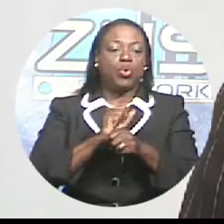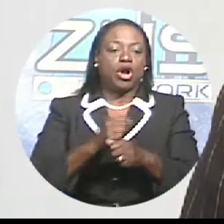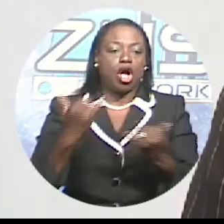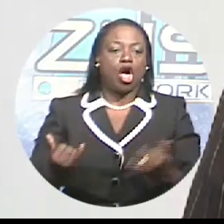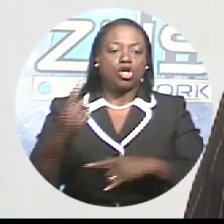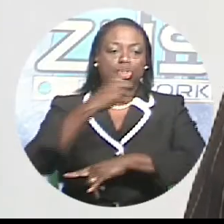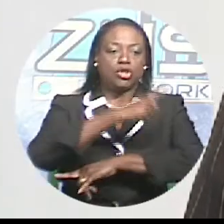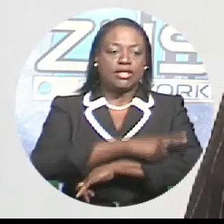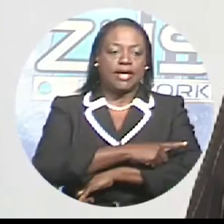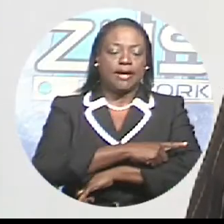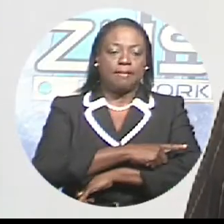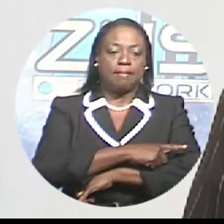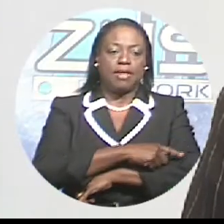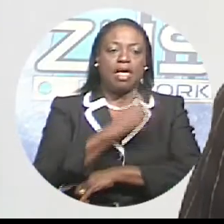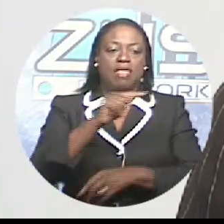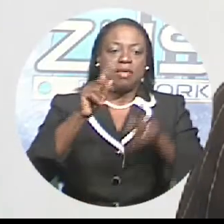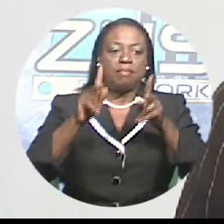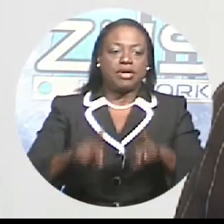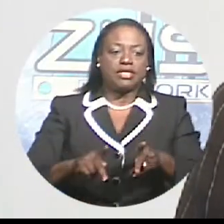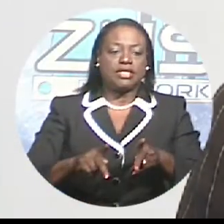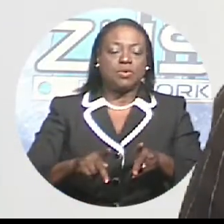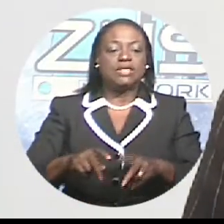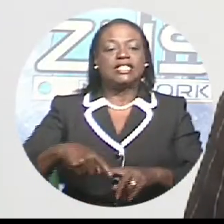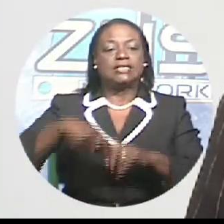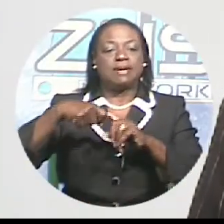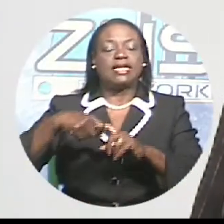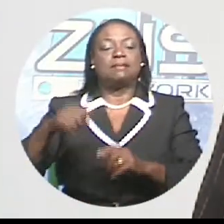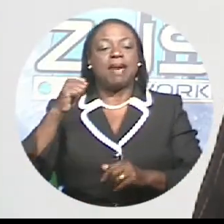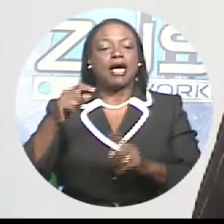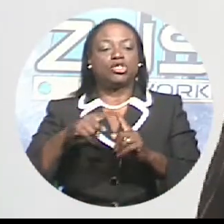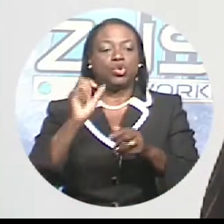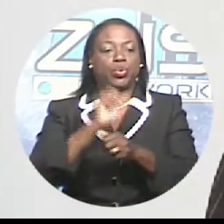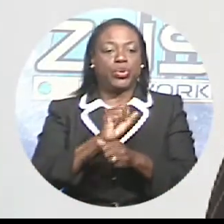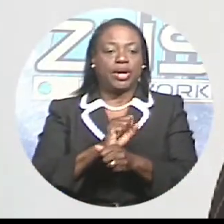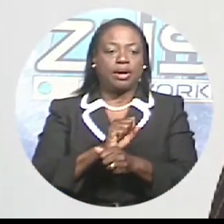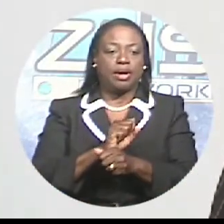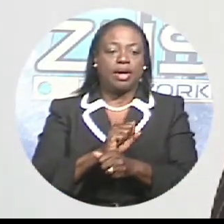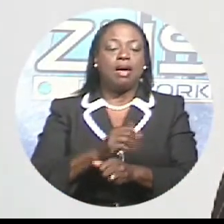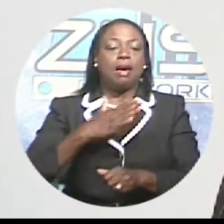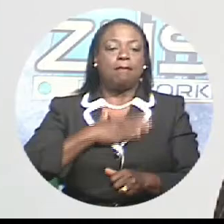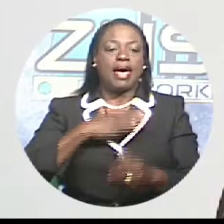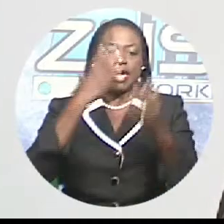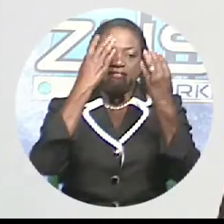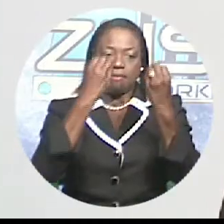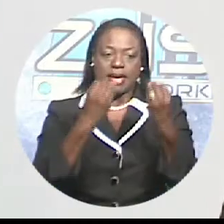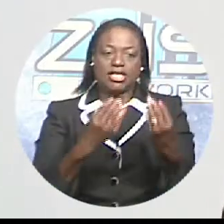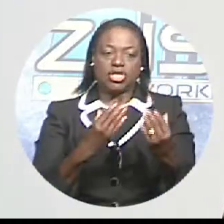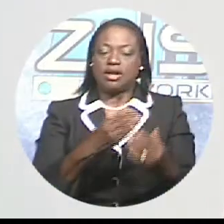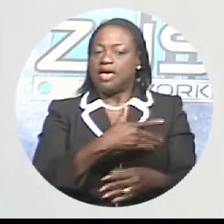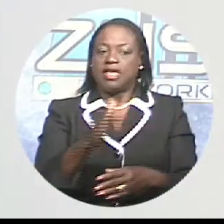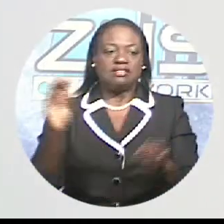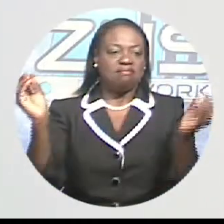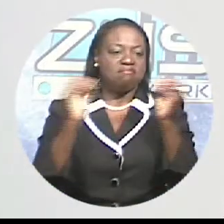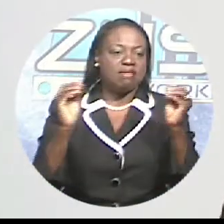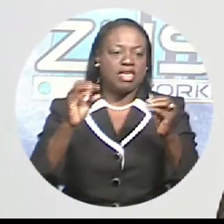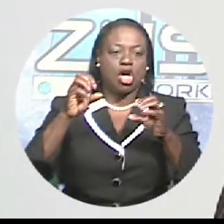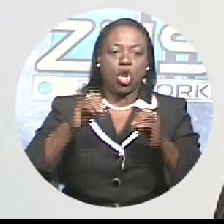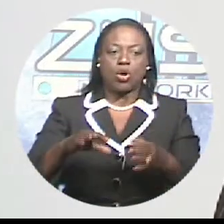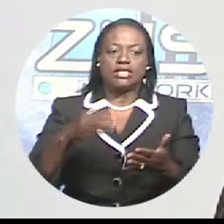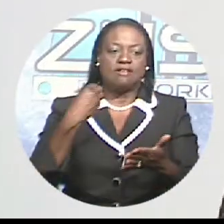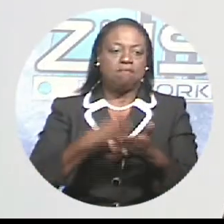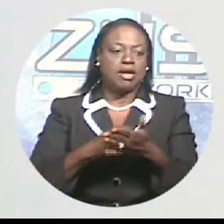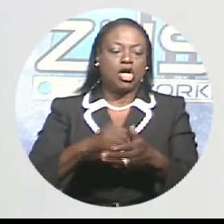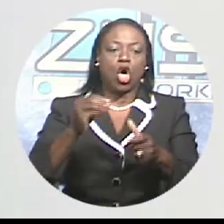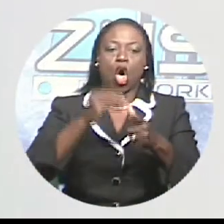Okay? The person that was suspended is also back to work good. My information was there should have been no loss of salaries and no loss of